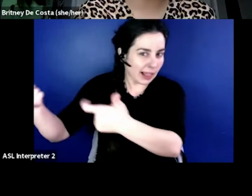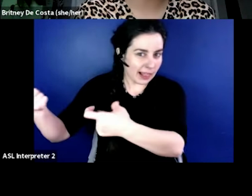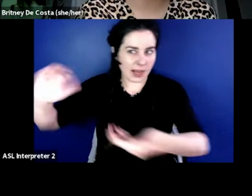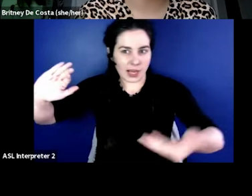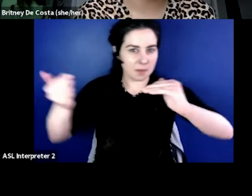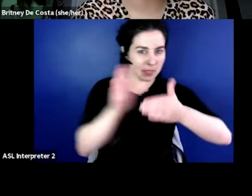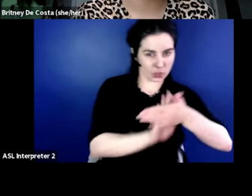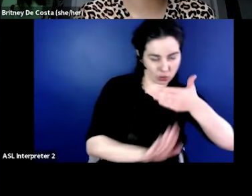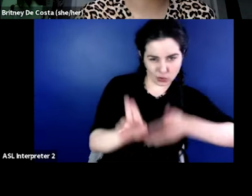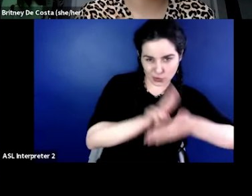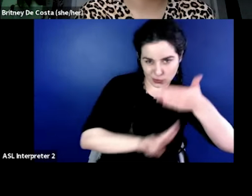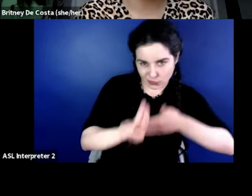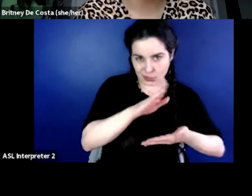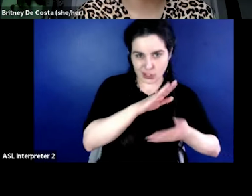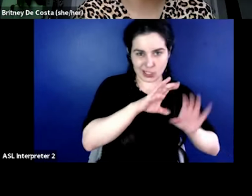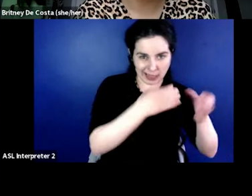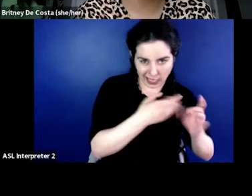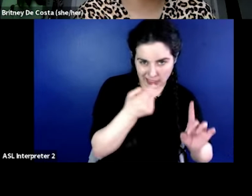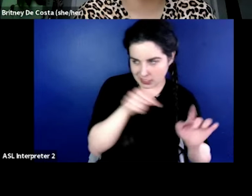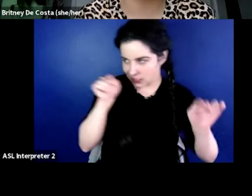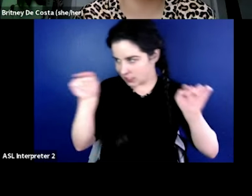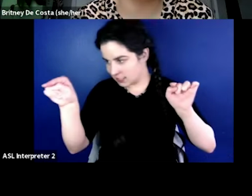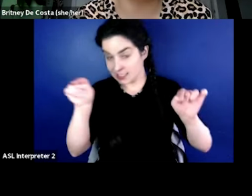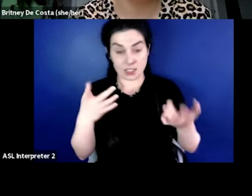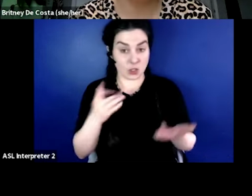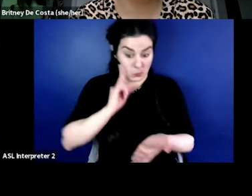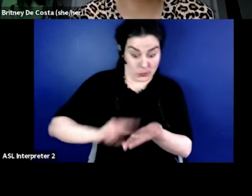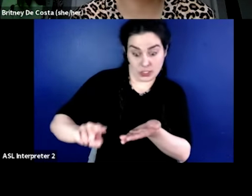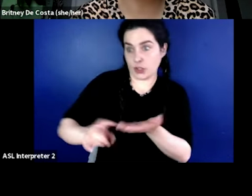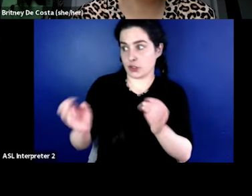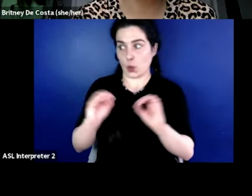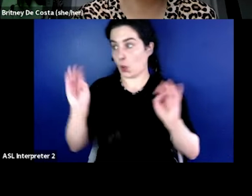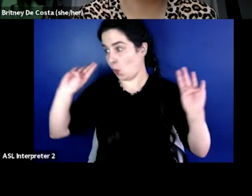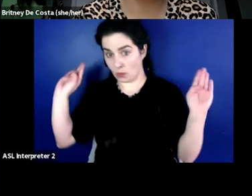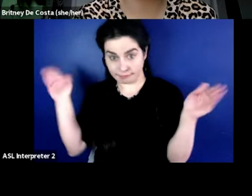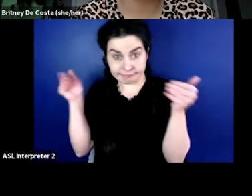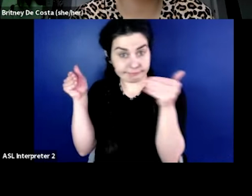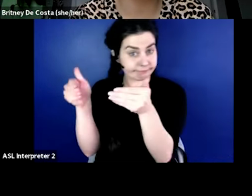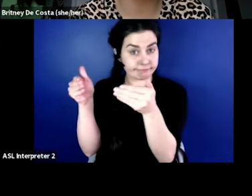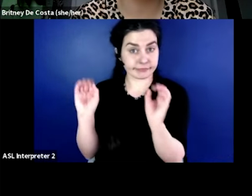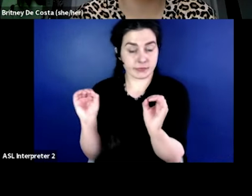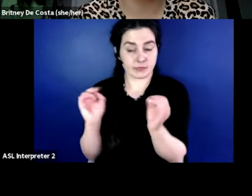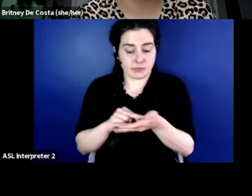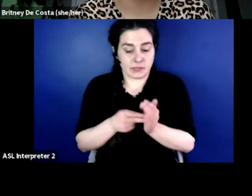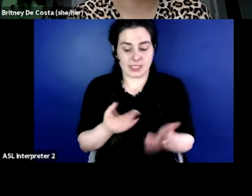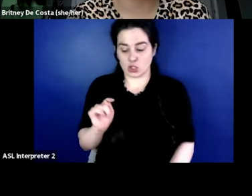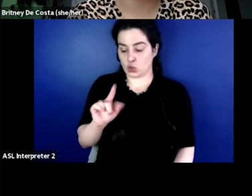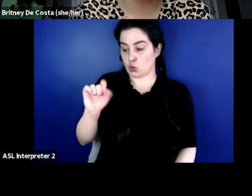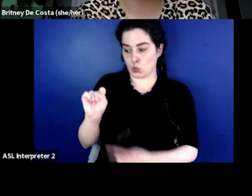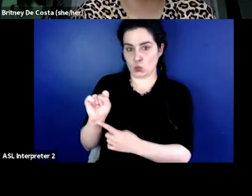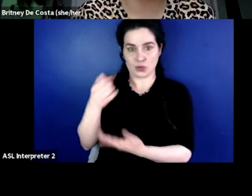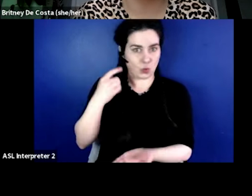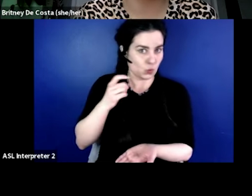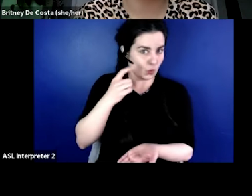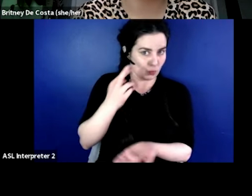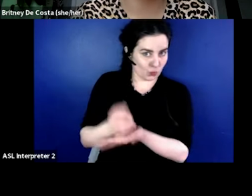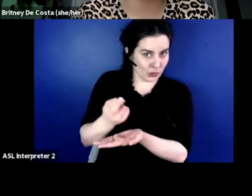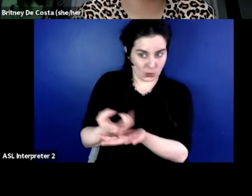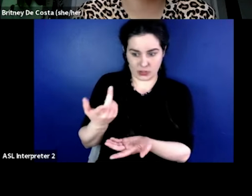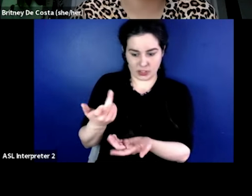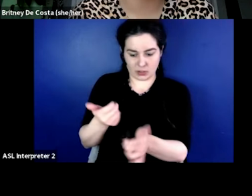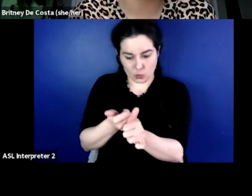And because of the lack of research and the lack of attention on this issue, there's also very few tools and resources to help prevent